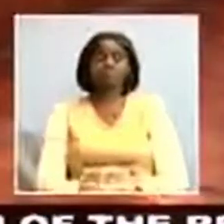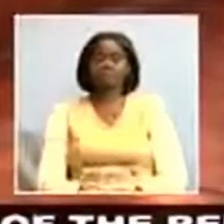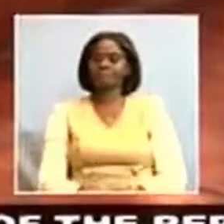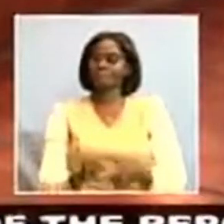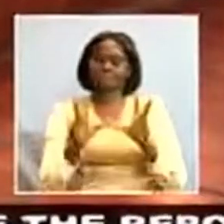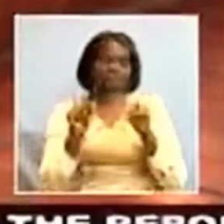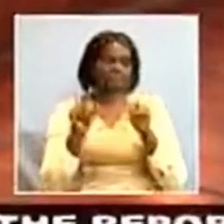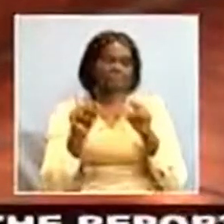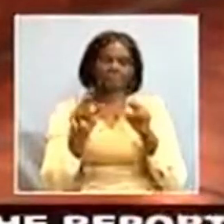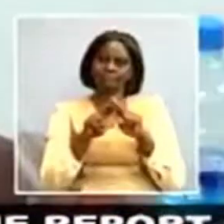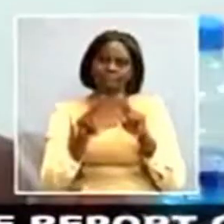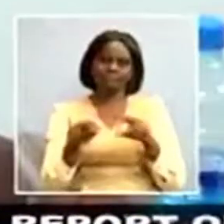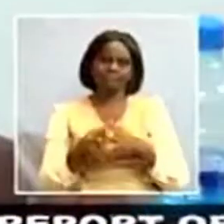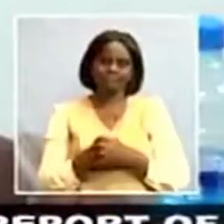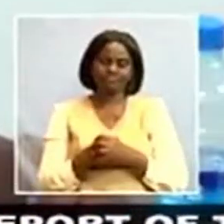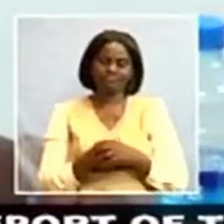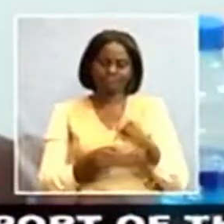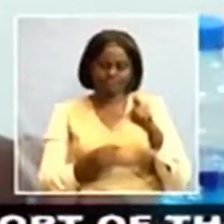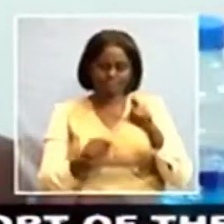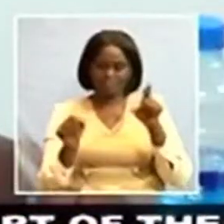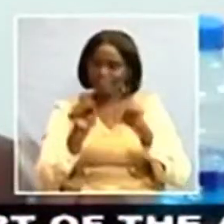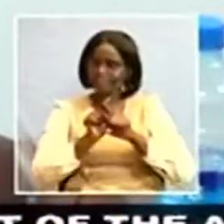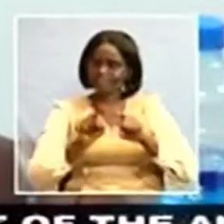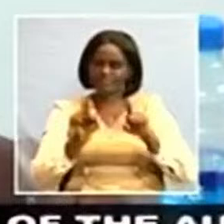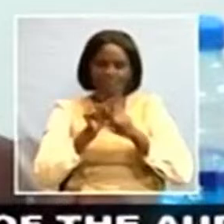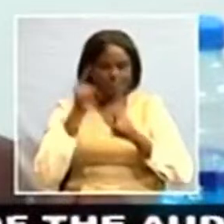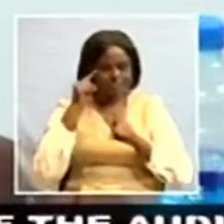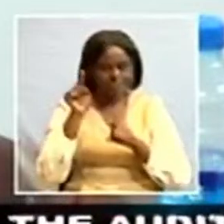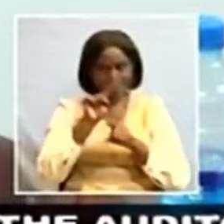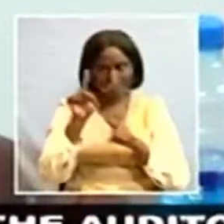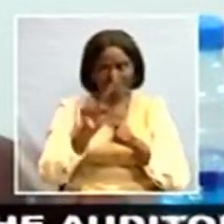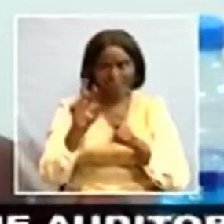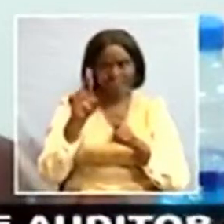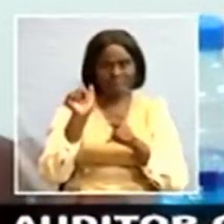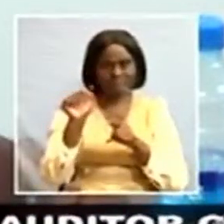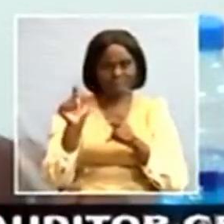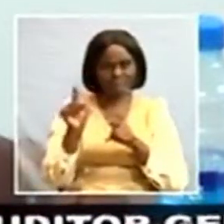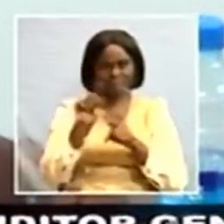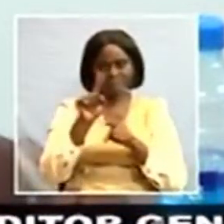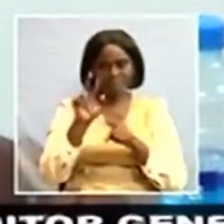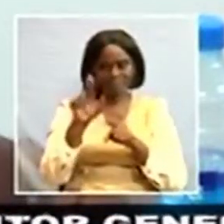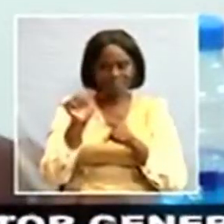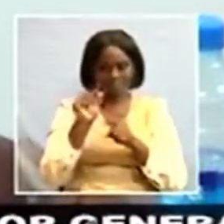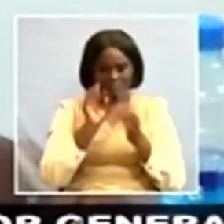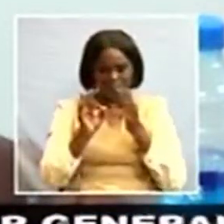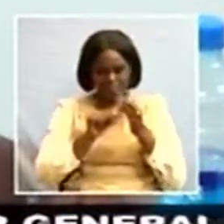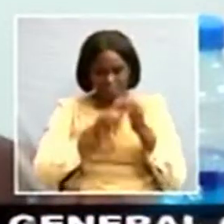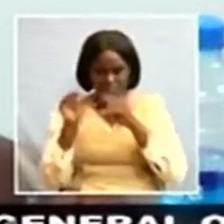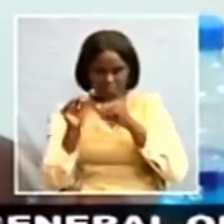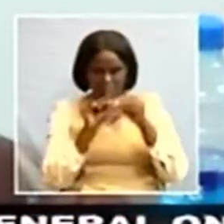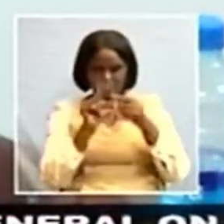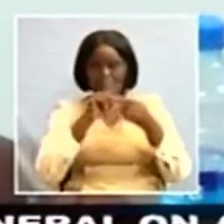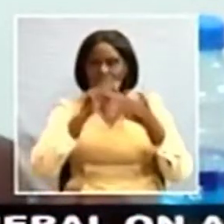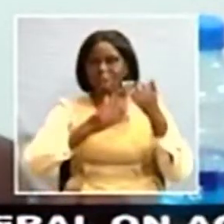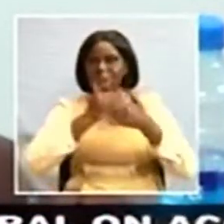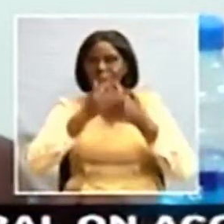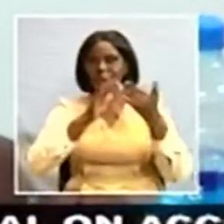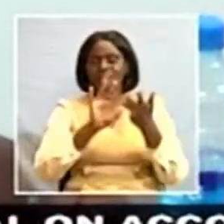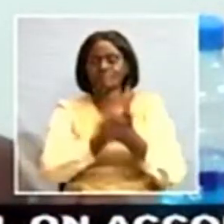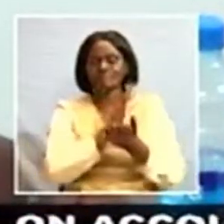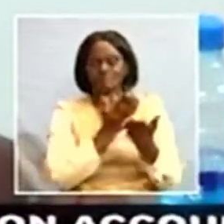No, Chair. The same for ZRIA. If we go to the next page.